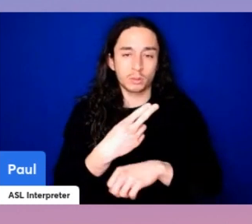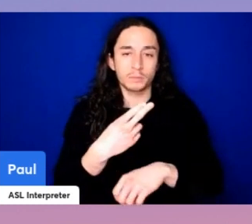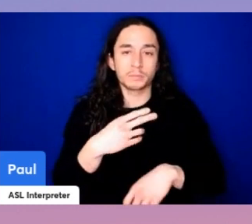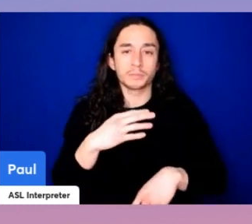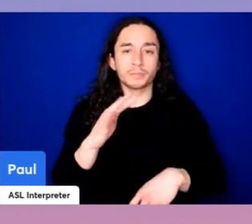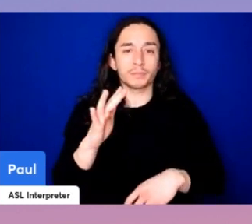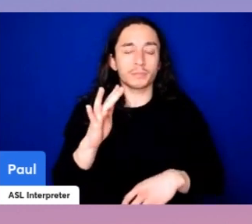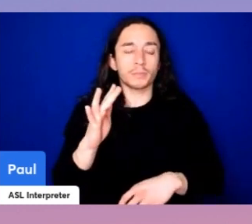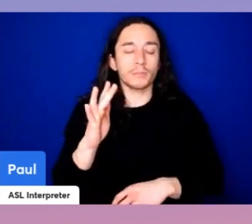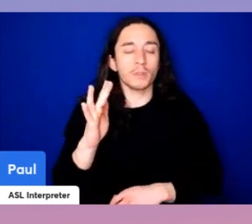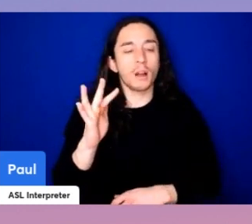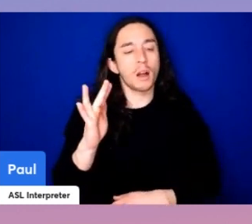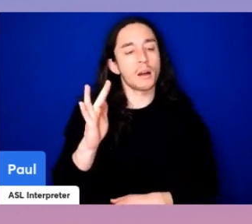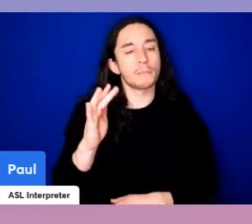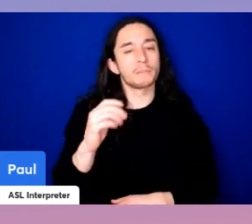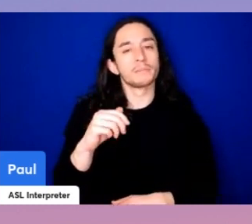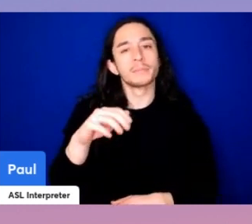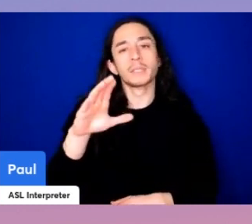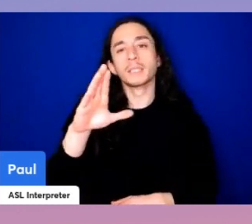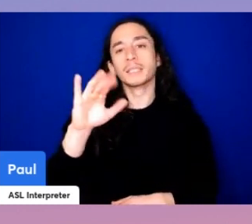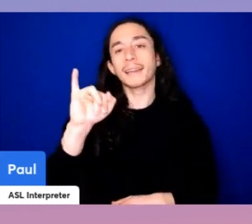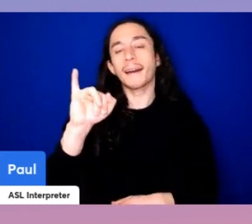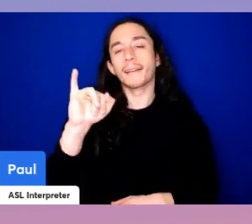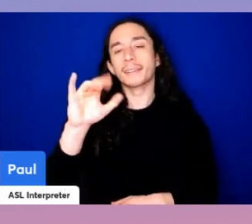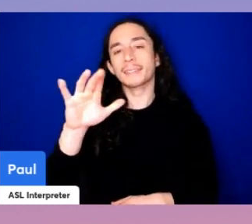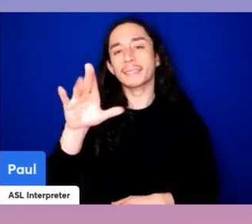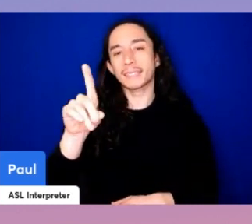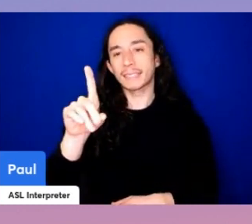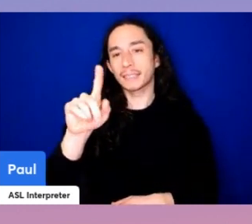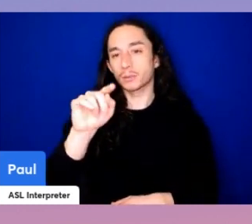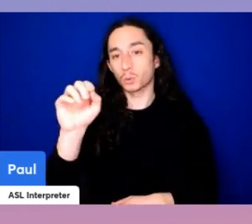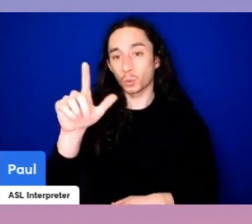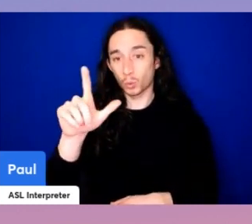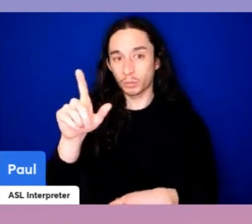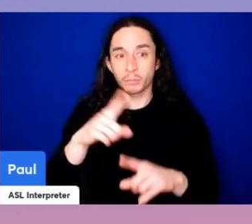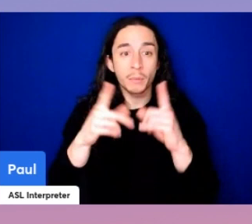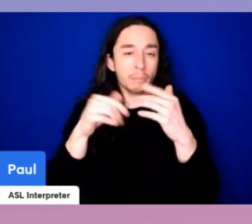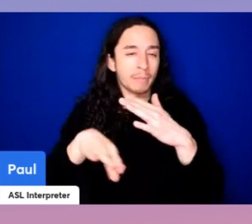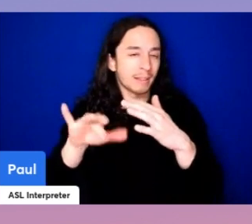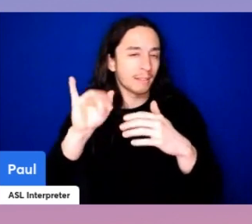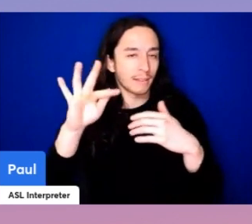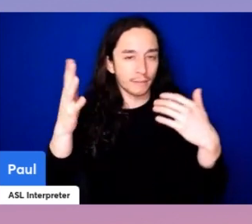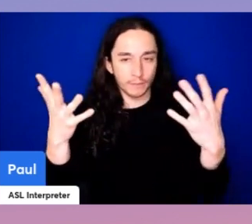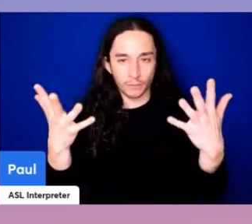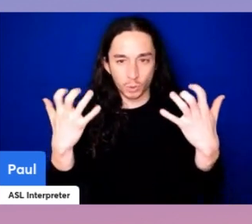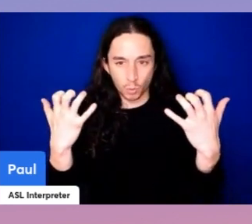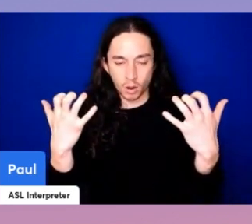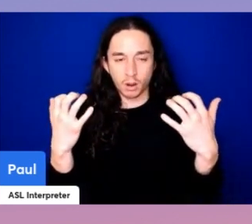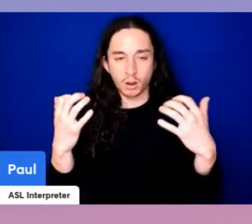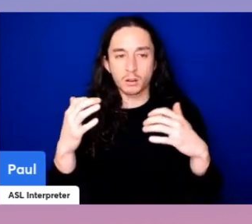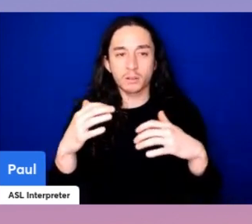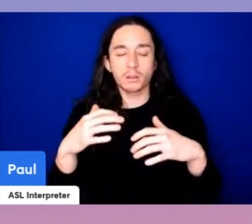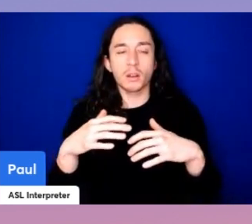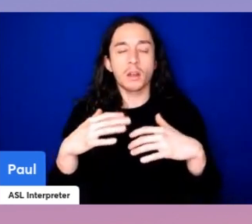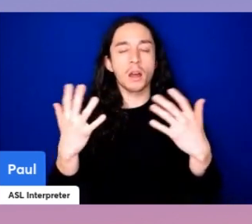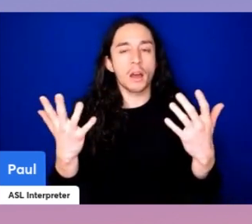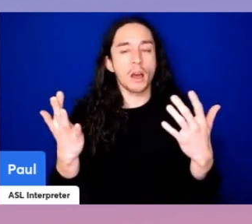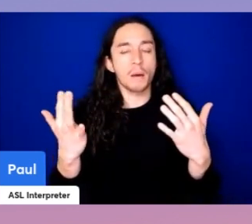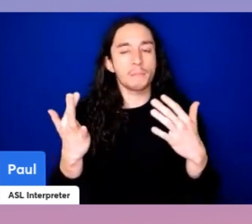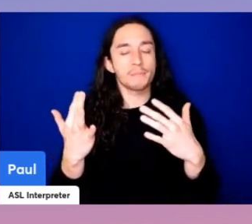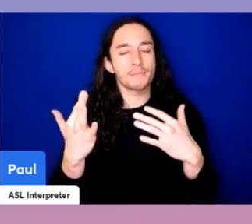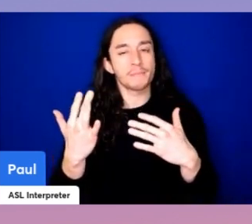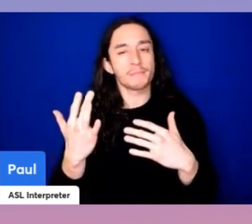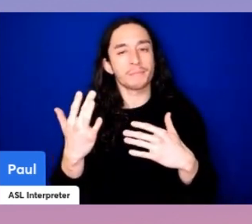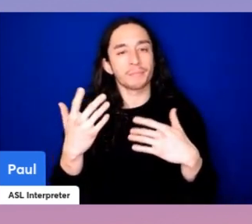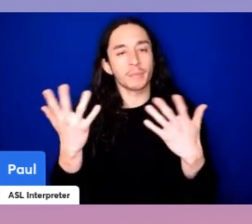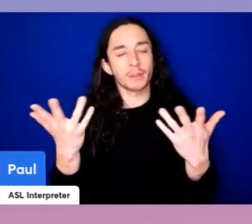CI/CD tools, but basically, if you want to publish it as a